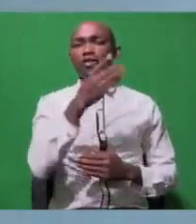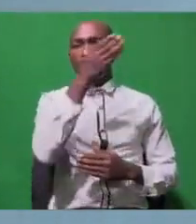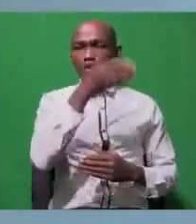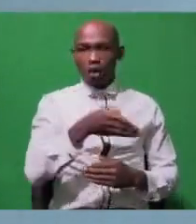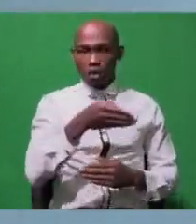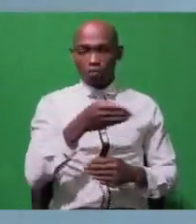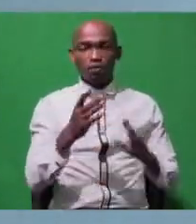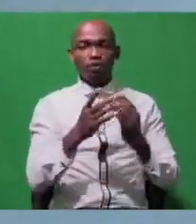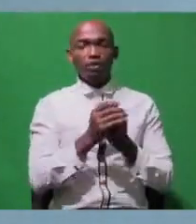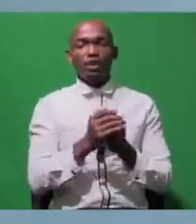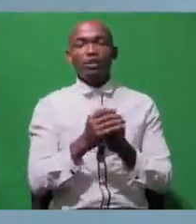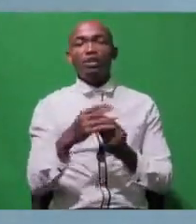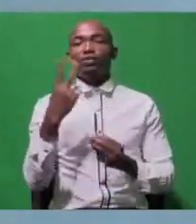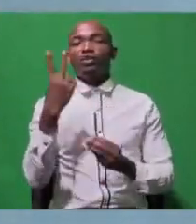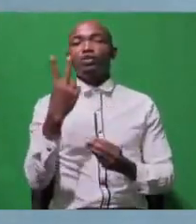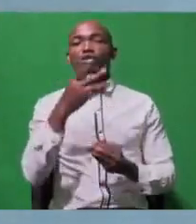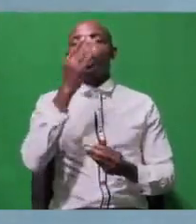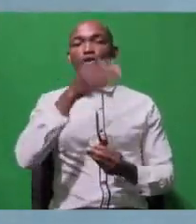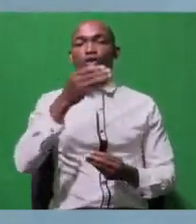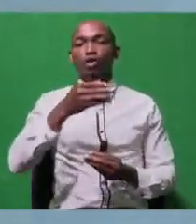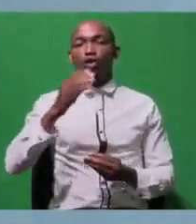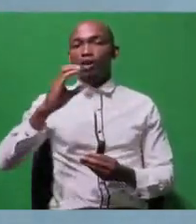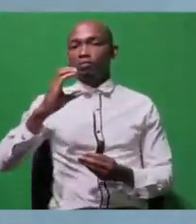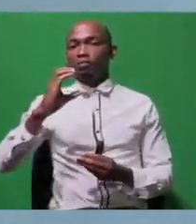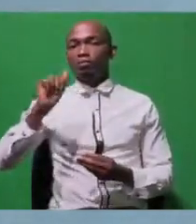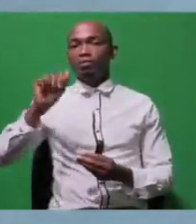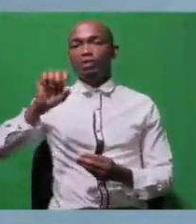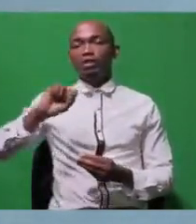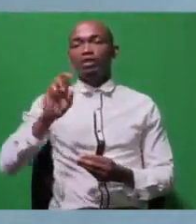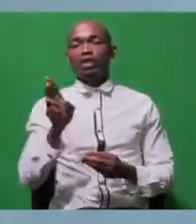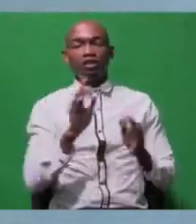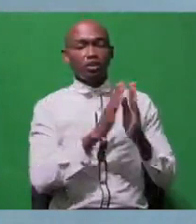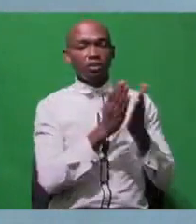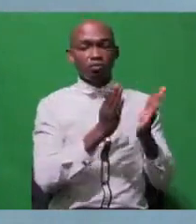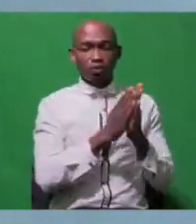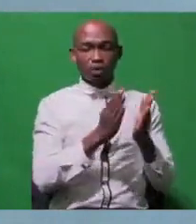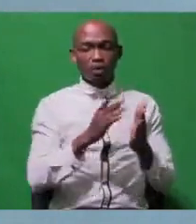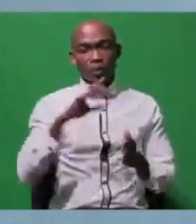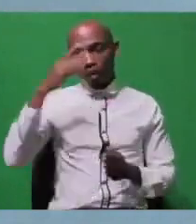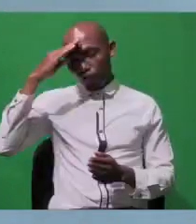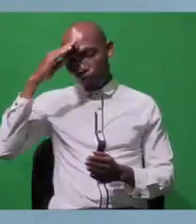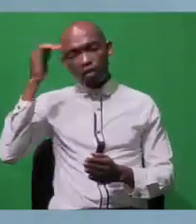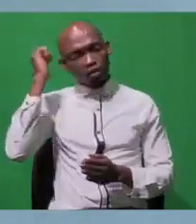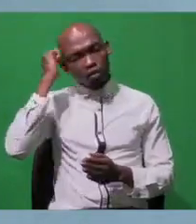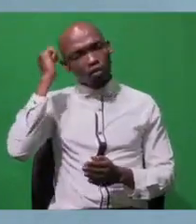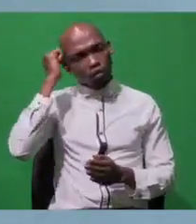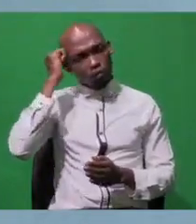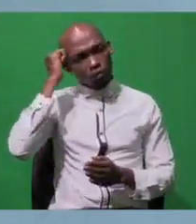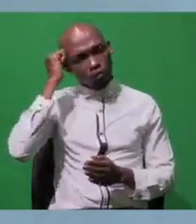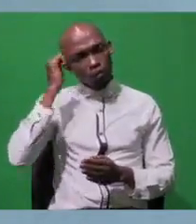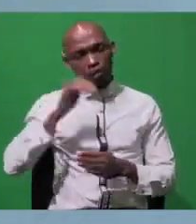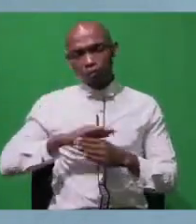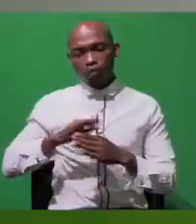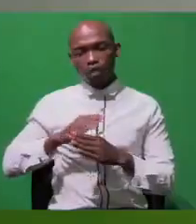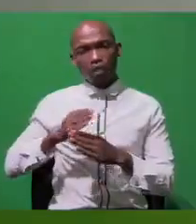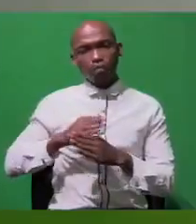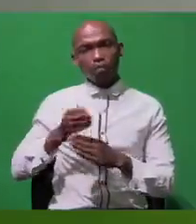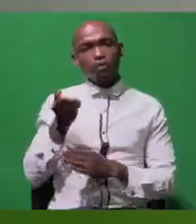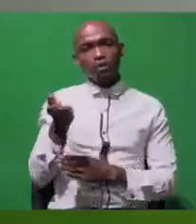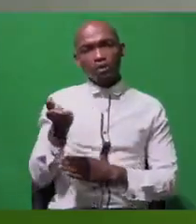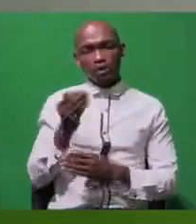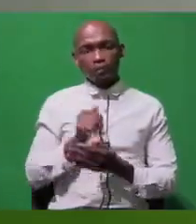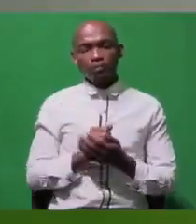lesson. I think you remember. What is a 1-column cash book?